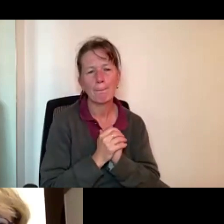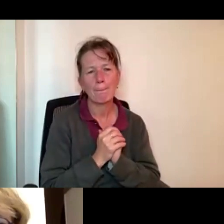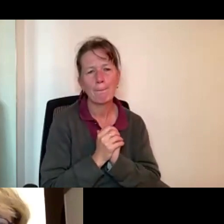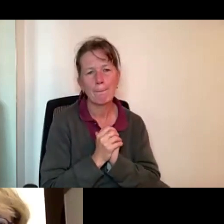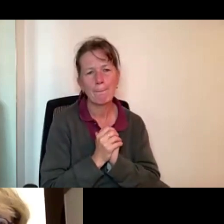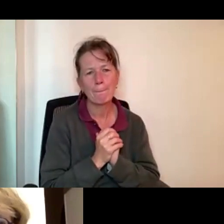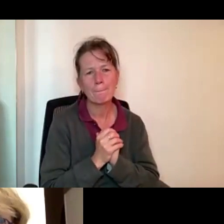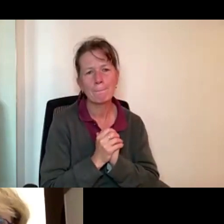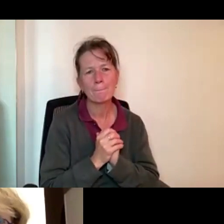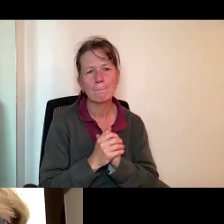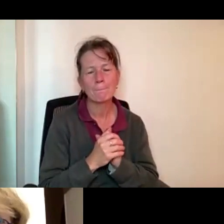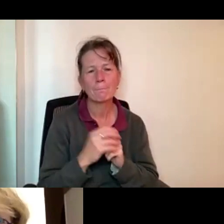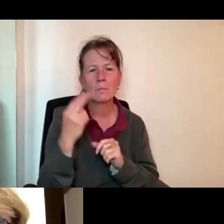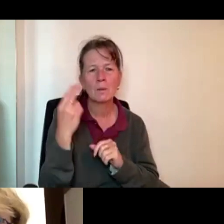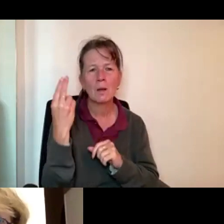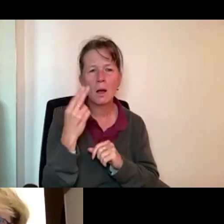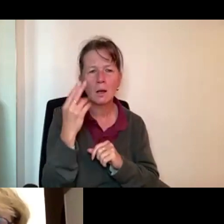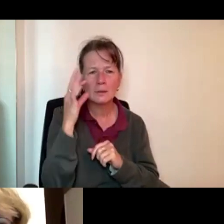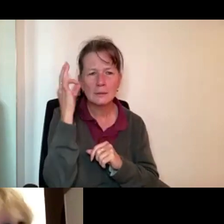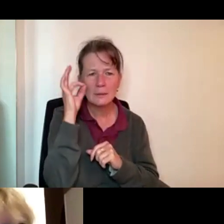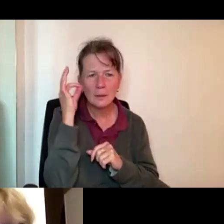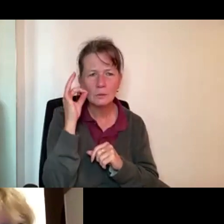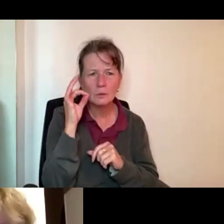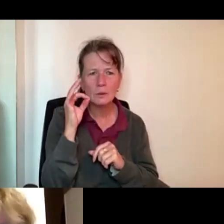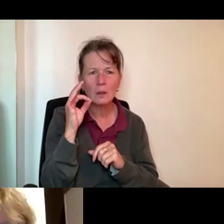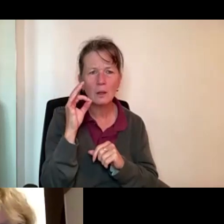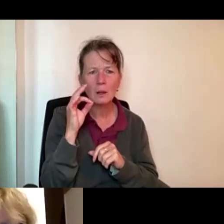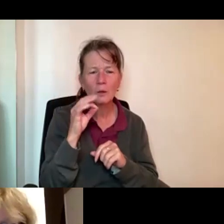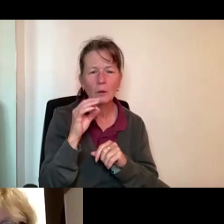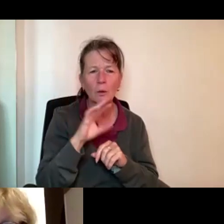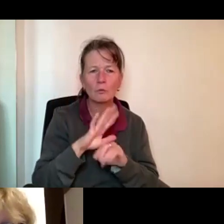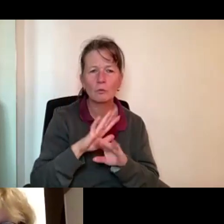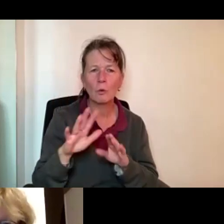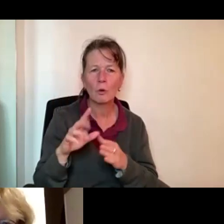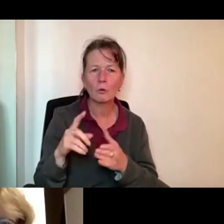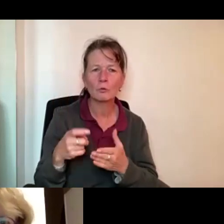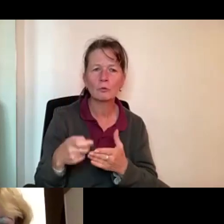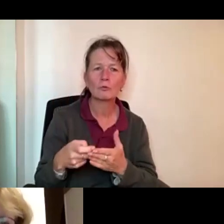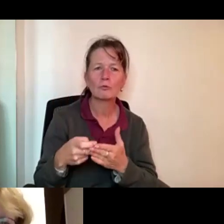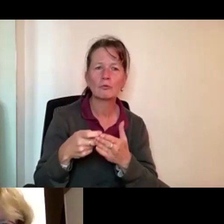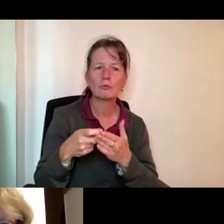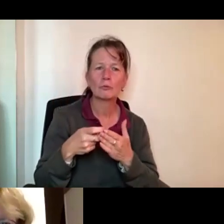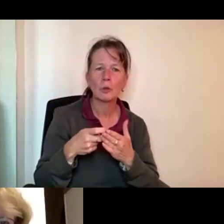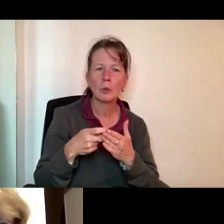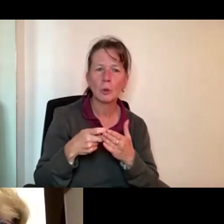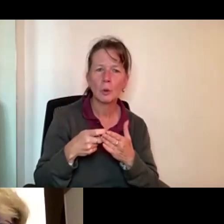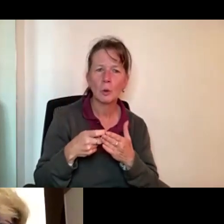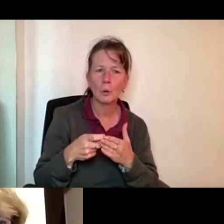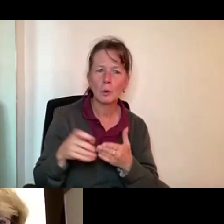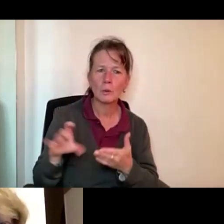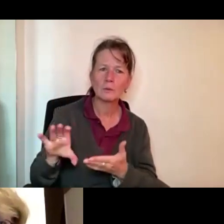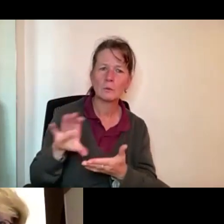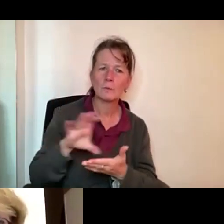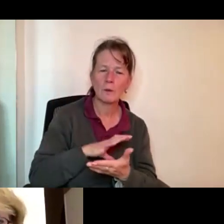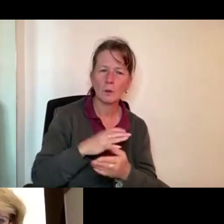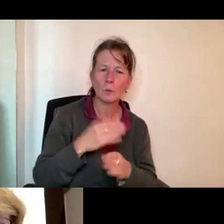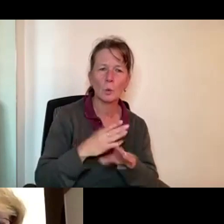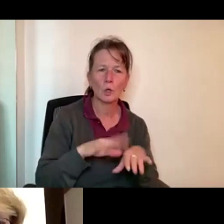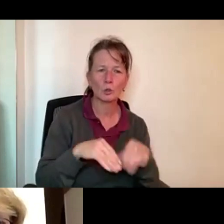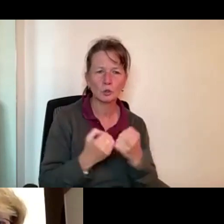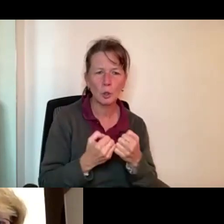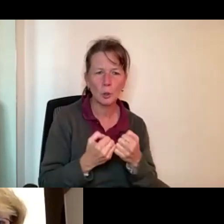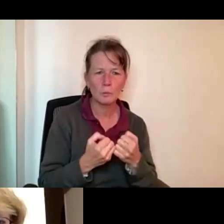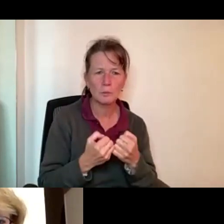the Arts Council aren't requested to do put funds into workshops for opera